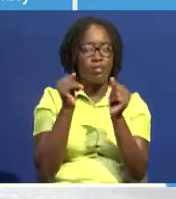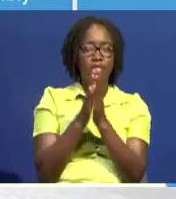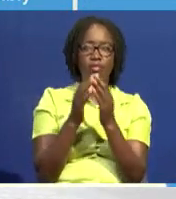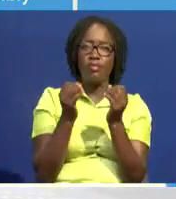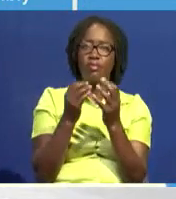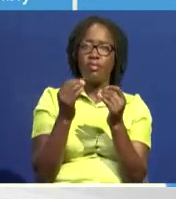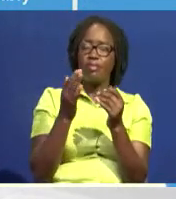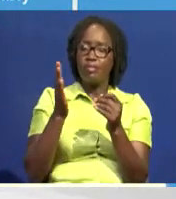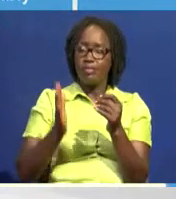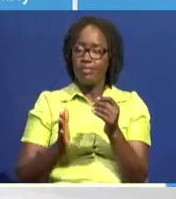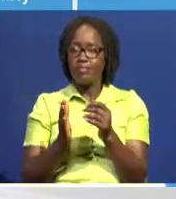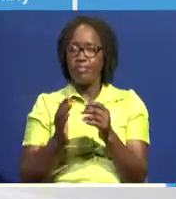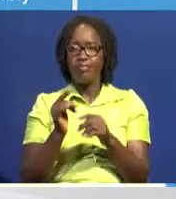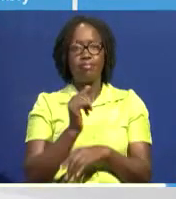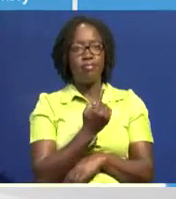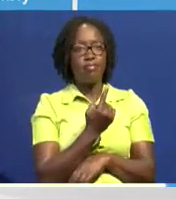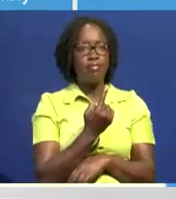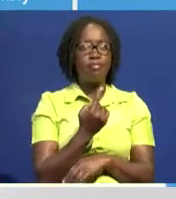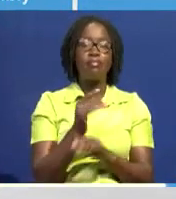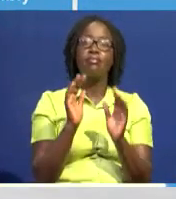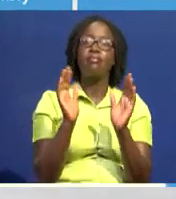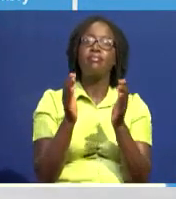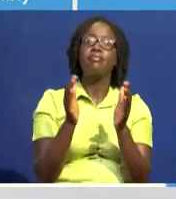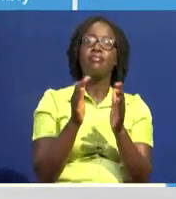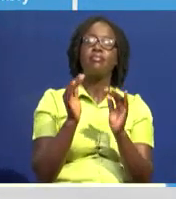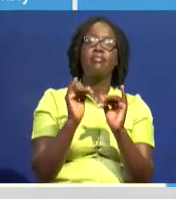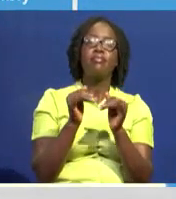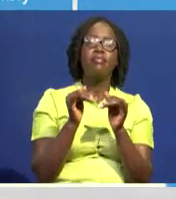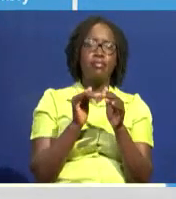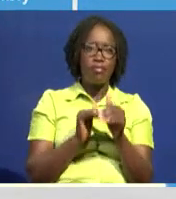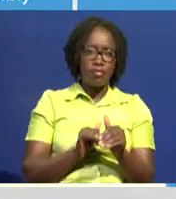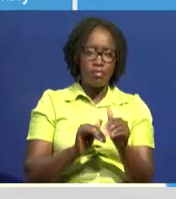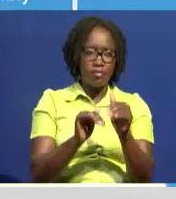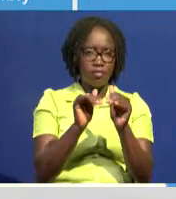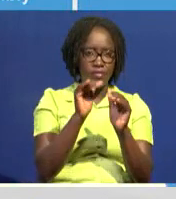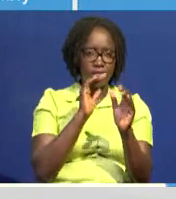side events. I encourage media to keenly follow the